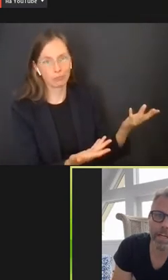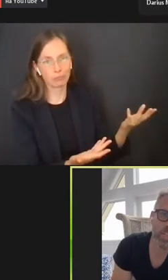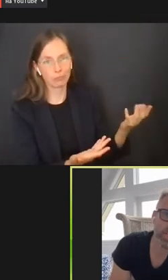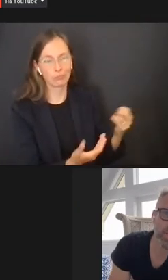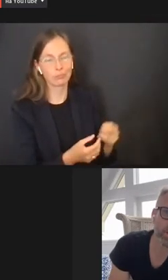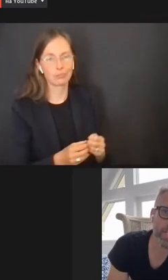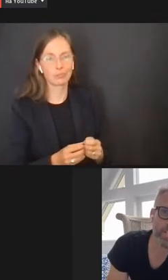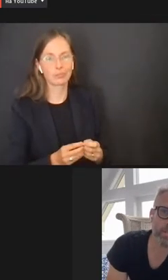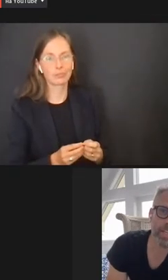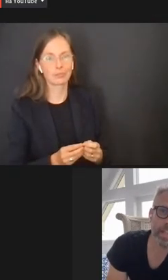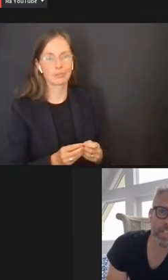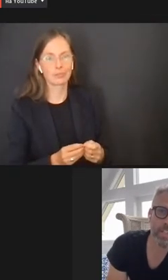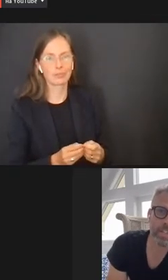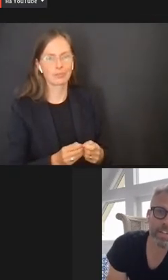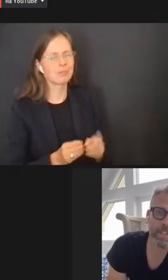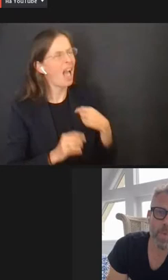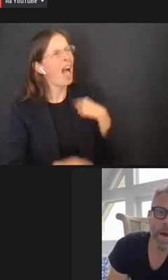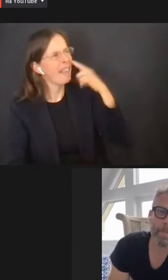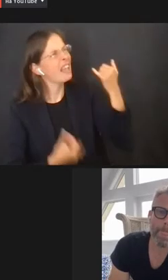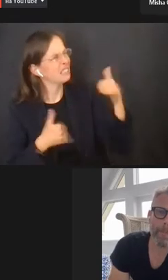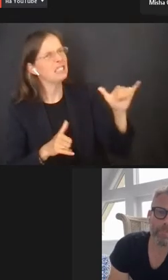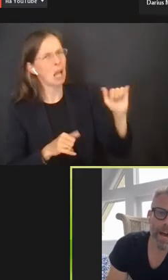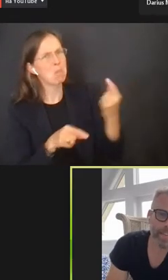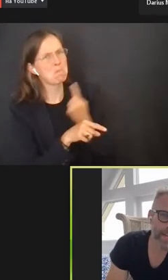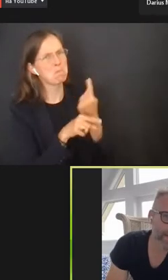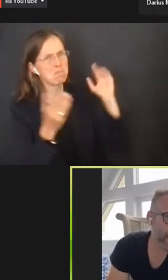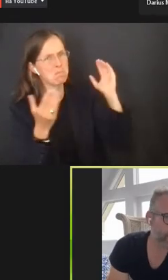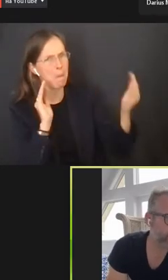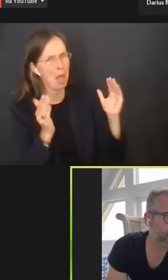Well, it's still a reasonable analogy.